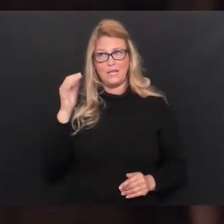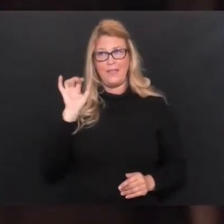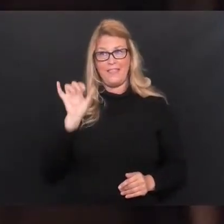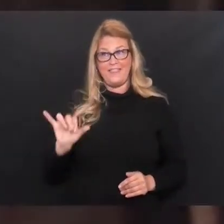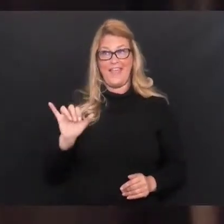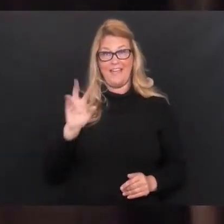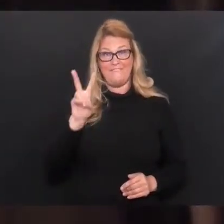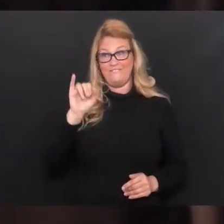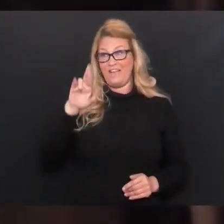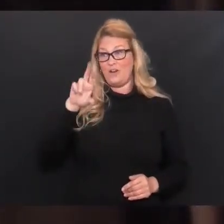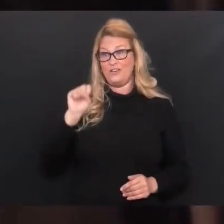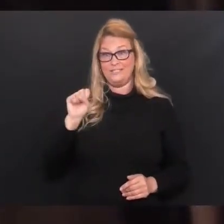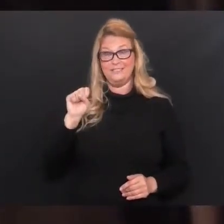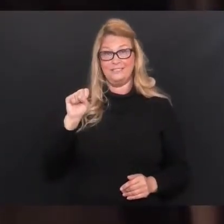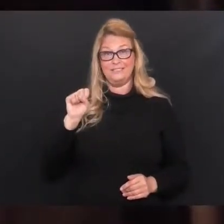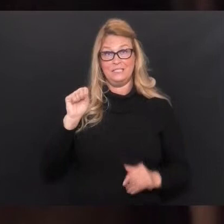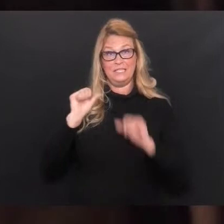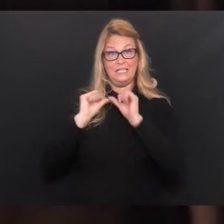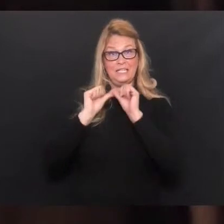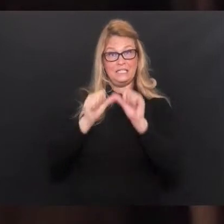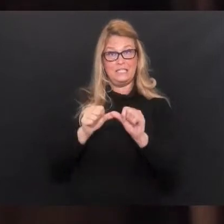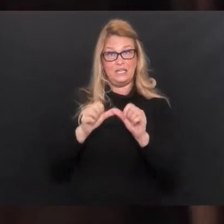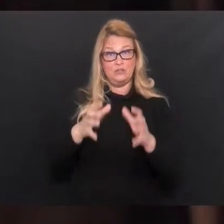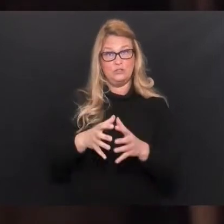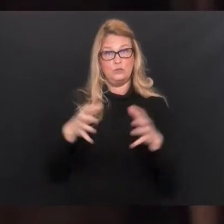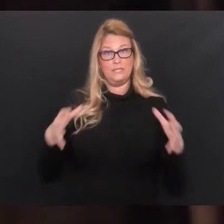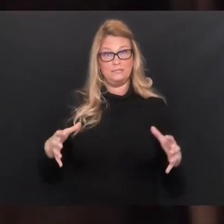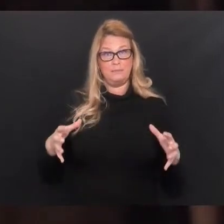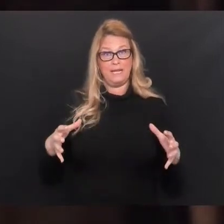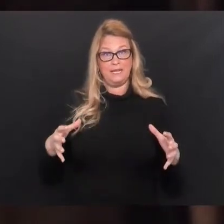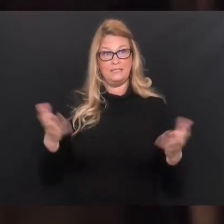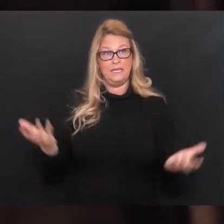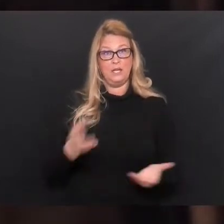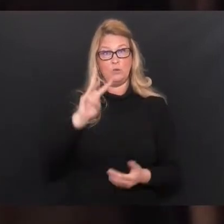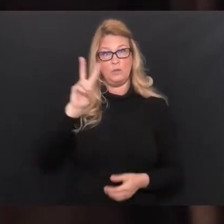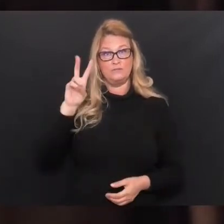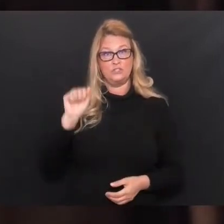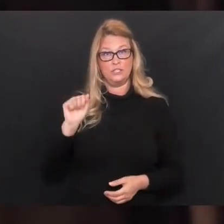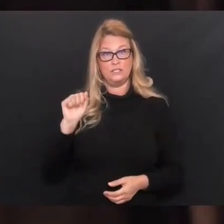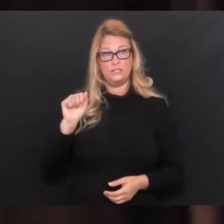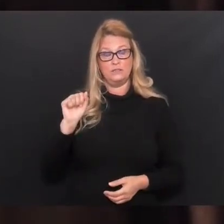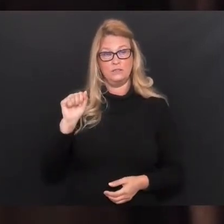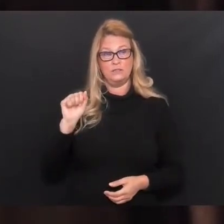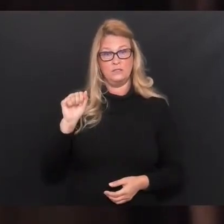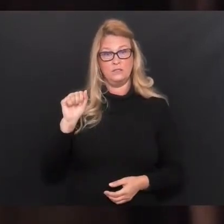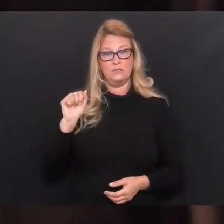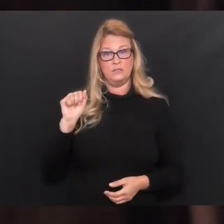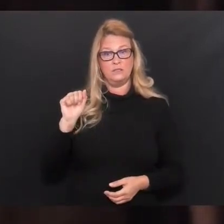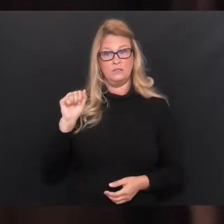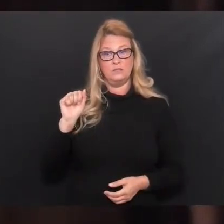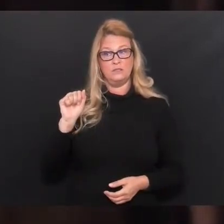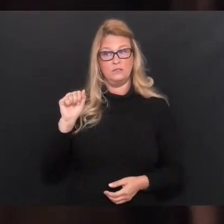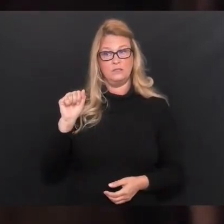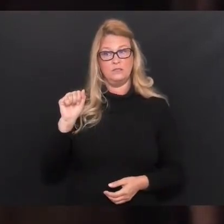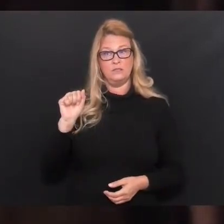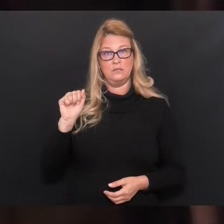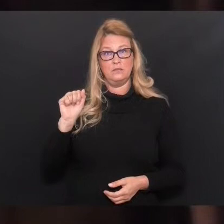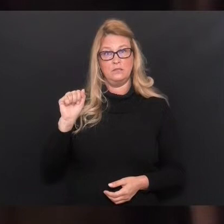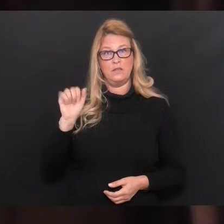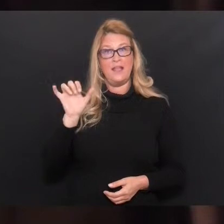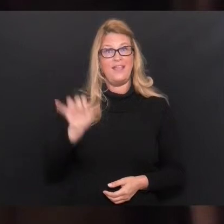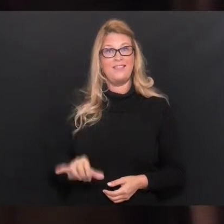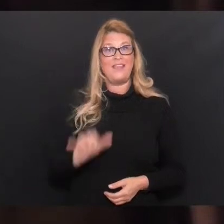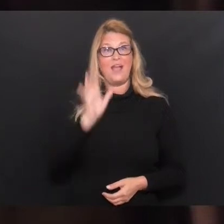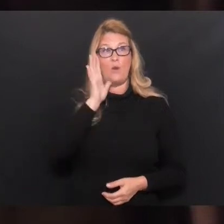viruses continue to expand in West Virginia, that it will very much likely lead